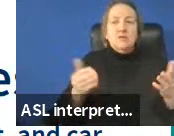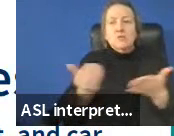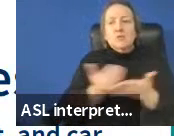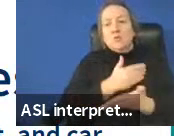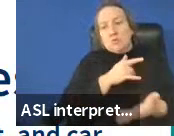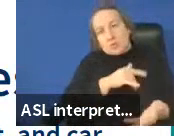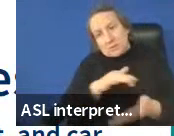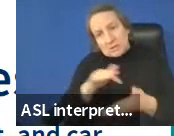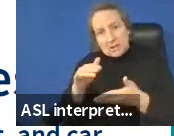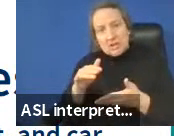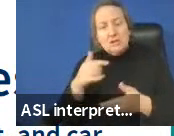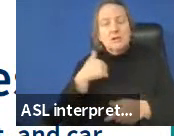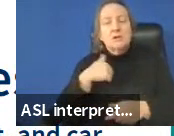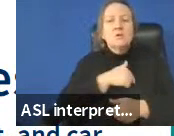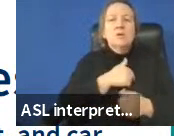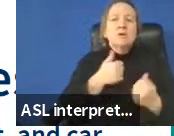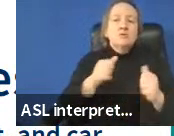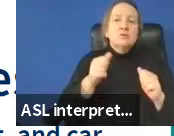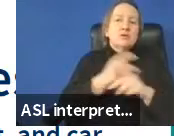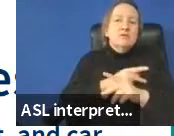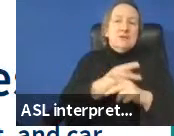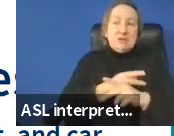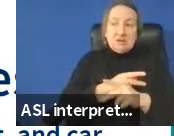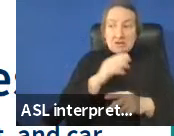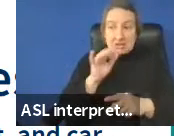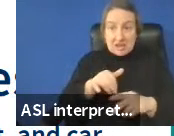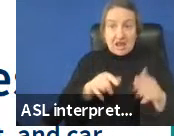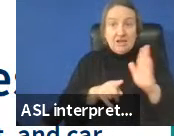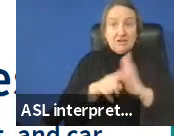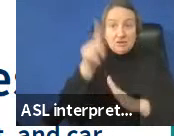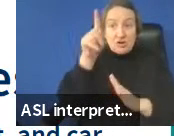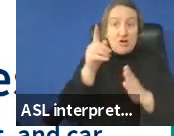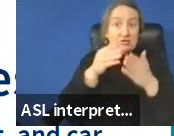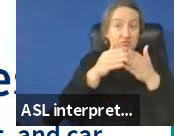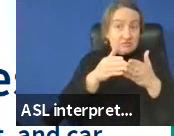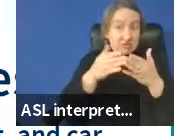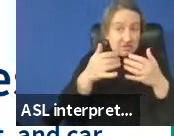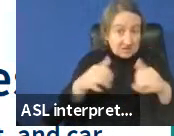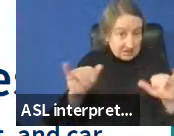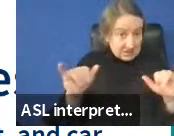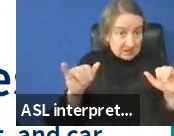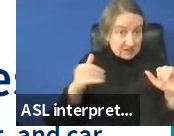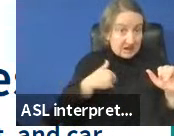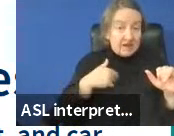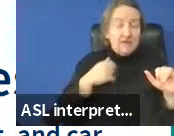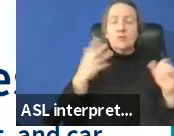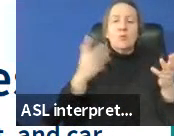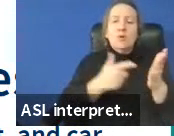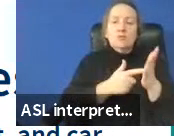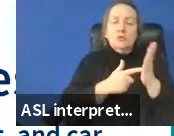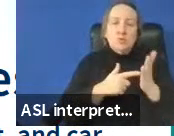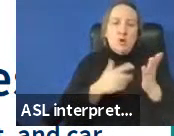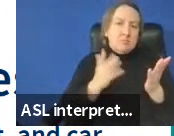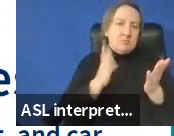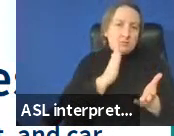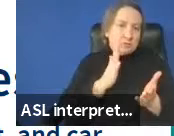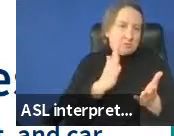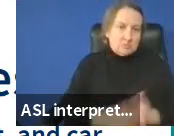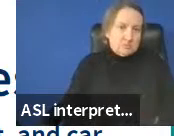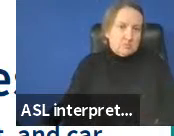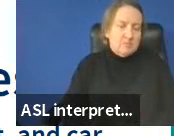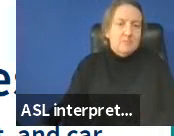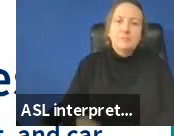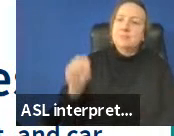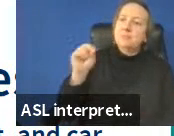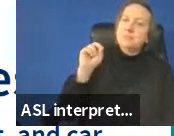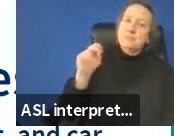study, we're trying to figure out if those taller vessels are still there or what the requirement is going to be.